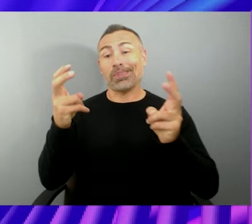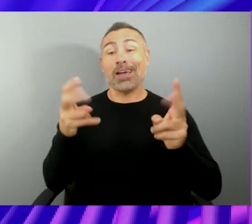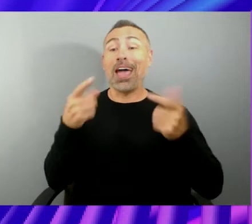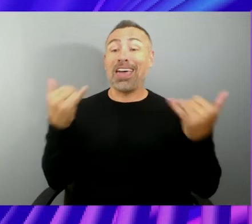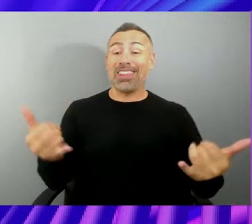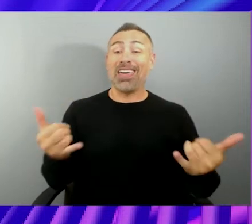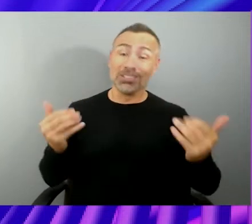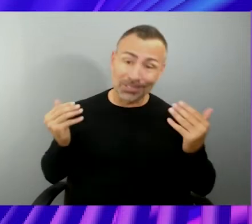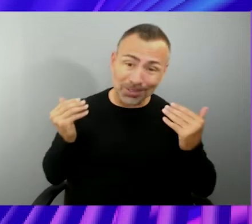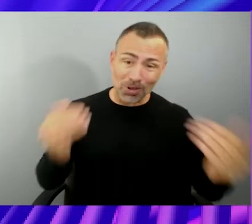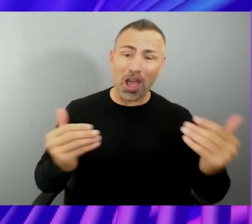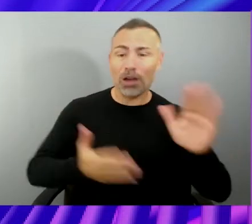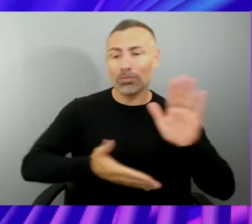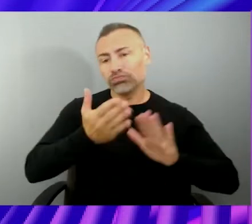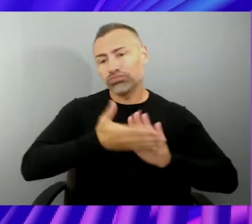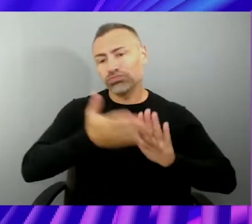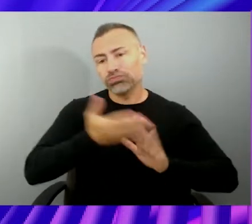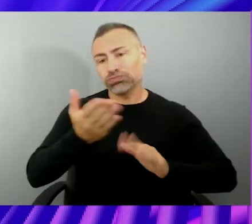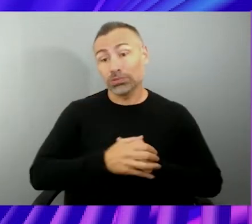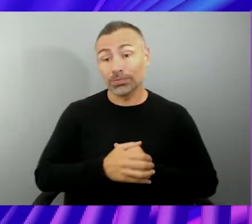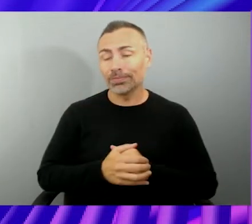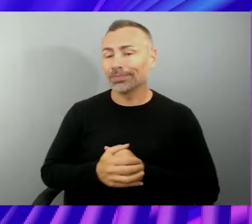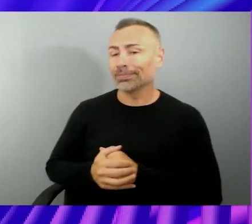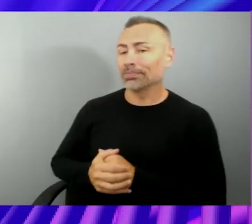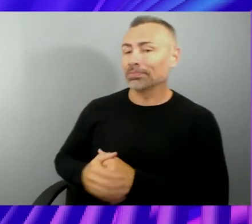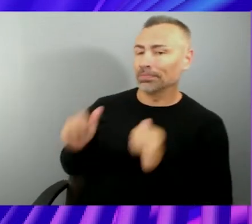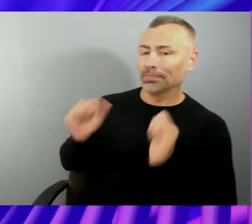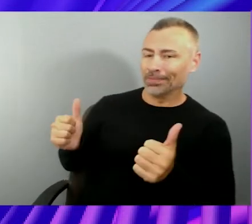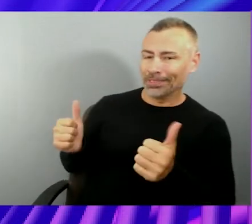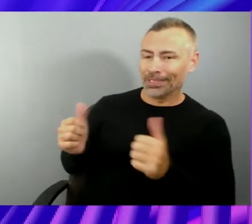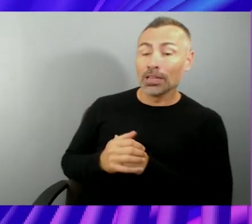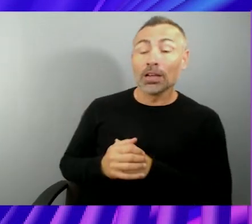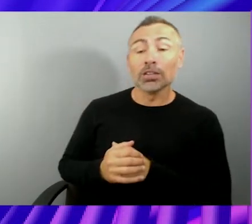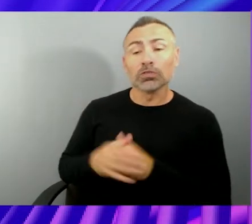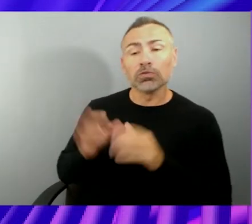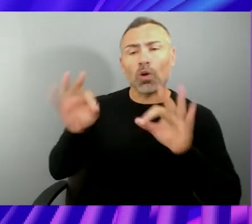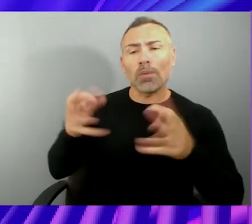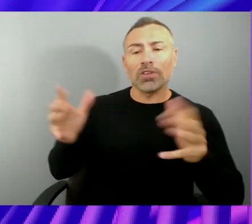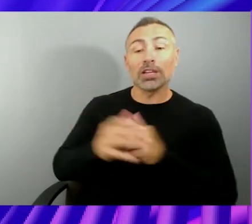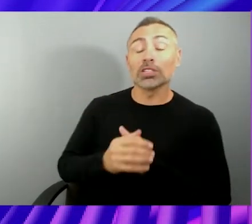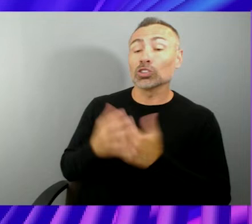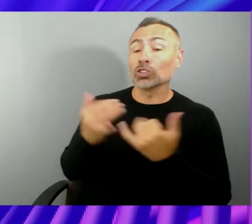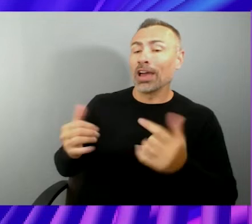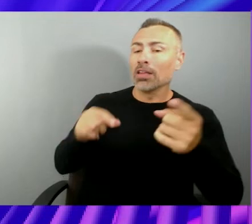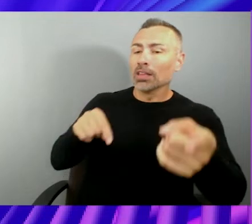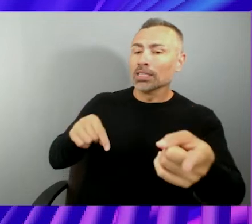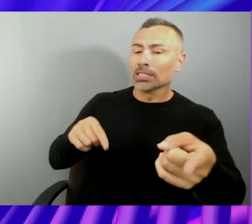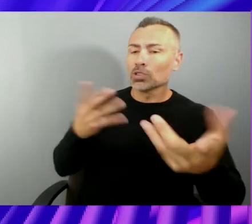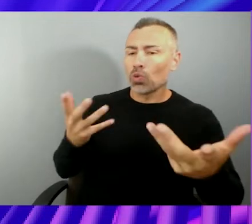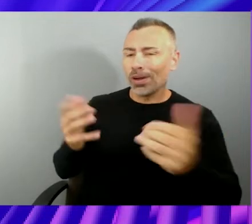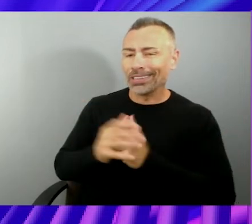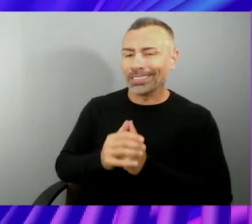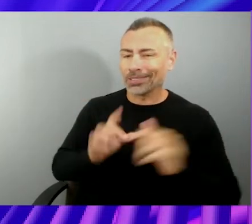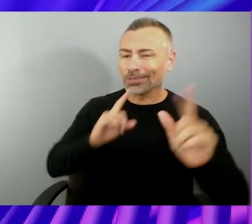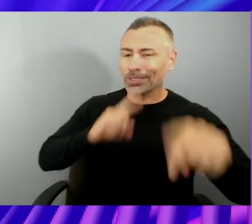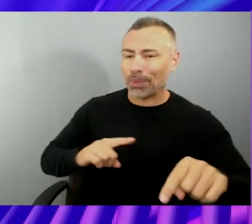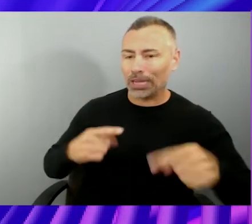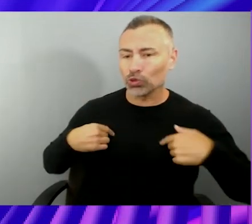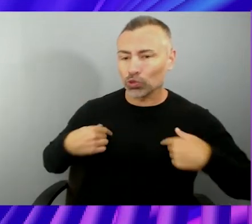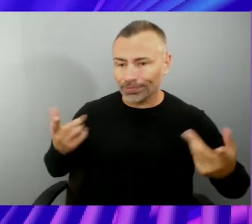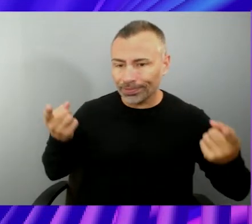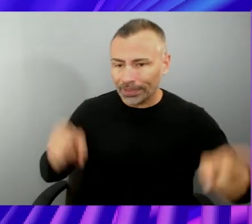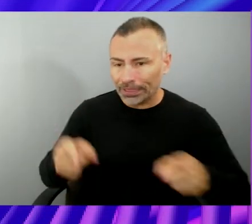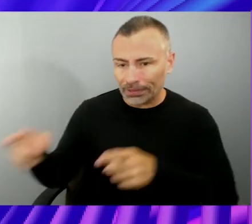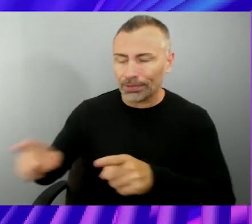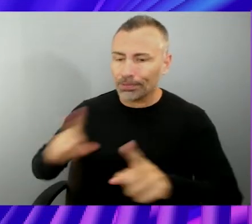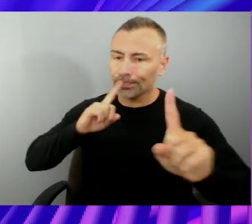into context, right? So what we're talking about is incident response. What we're talking about is, with a customer that's